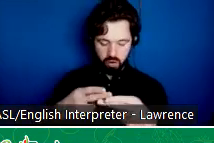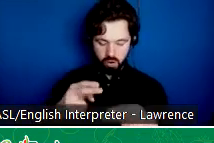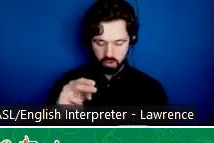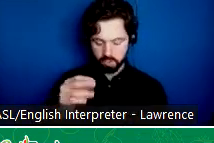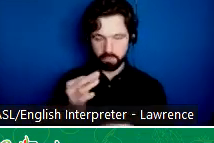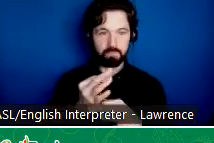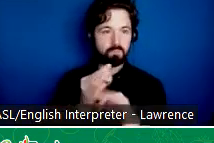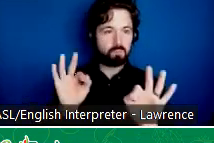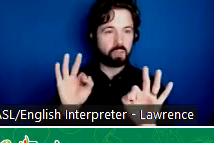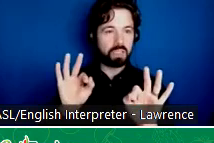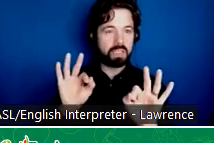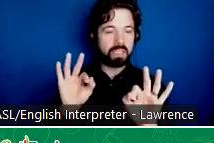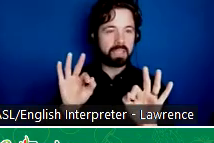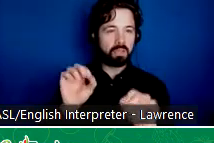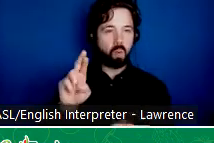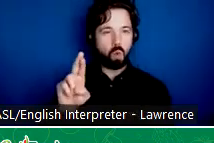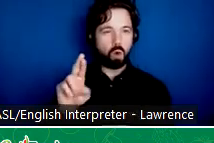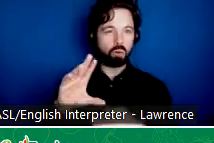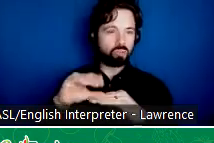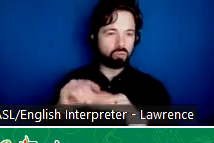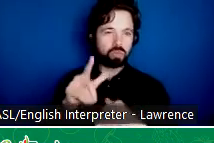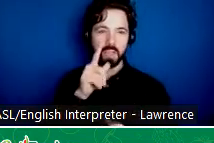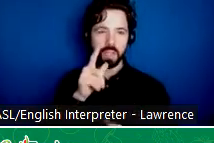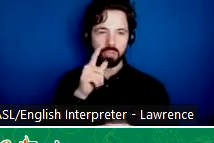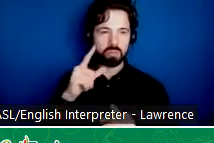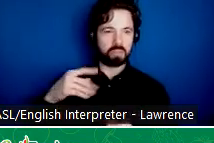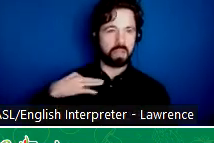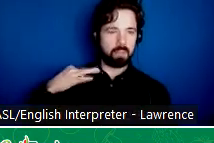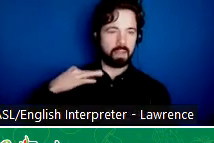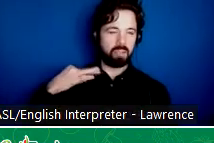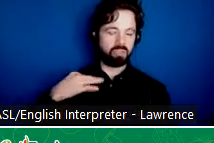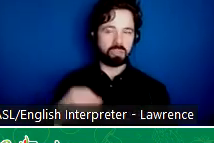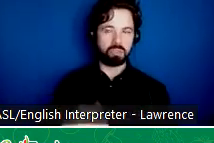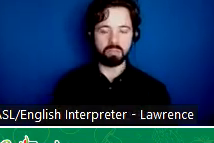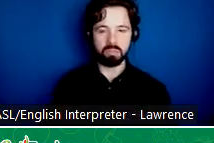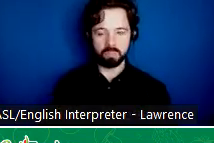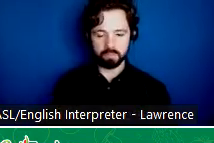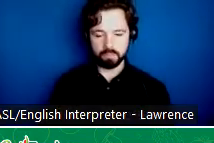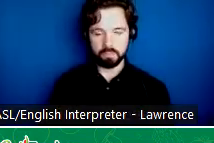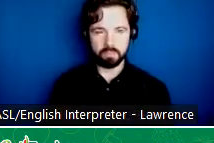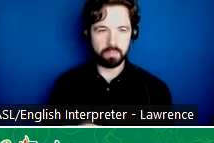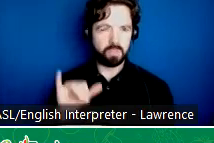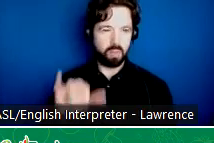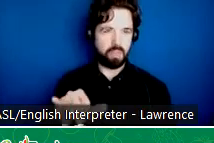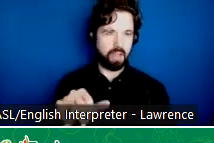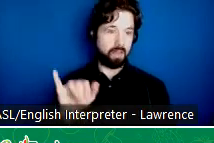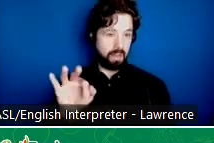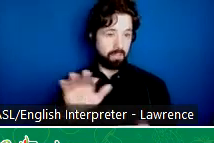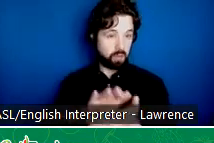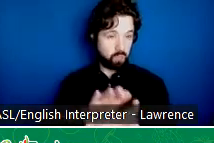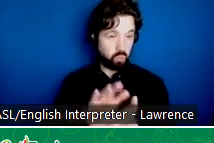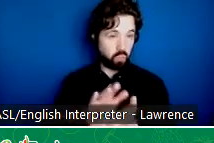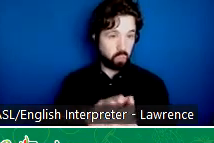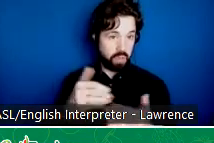application. So those are interchangeable, they're the same thing. So for children that attend the NSLP SBP